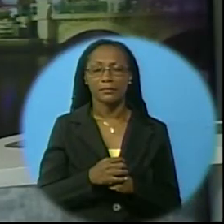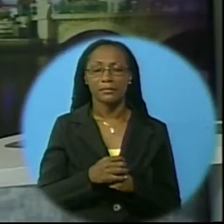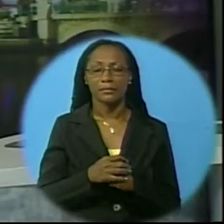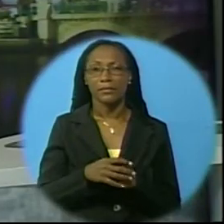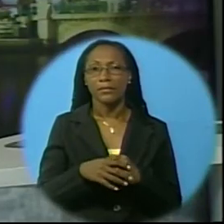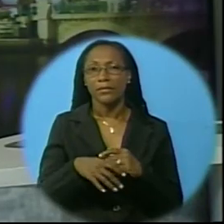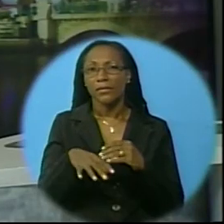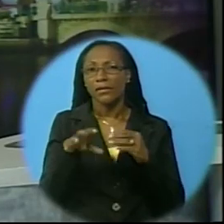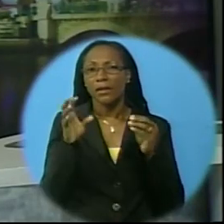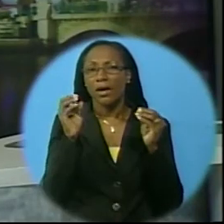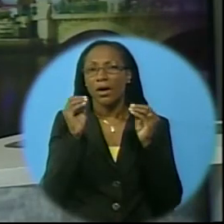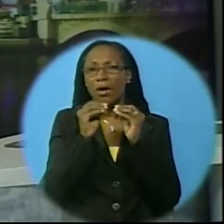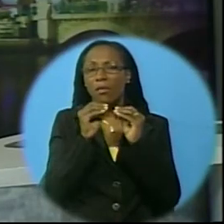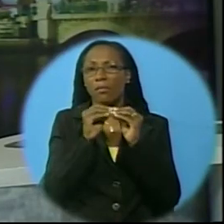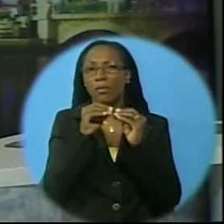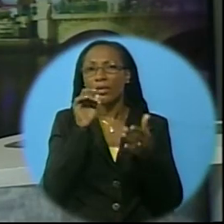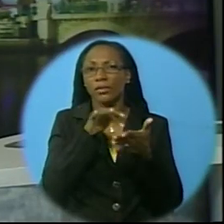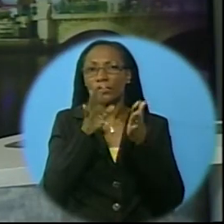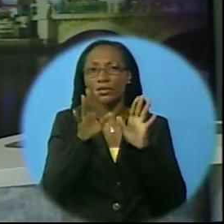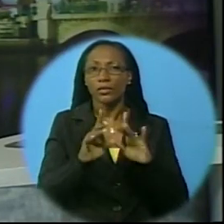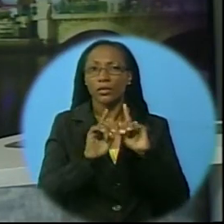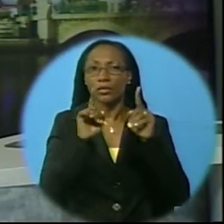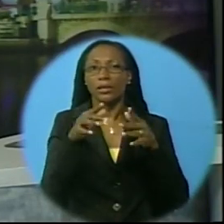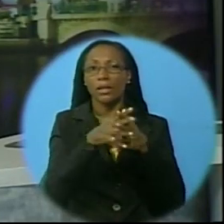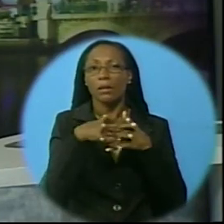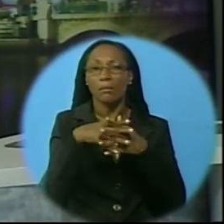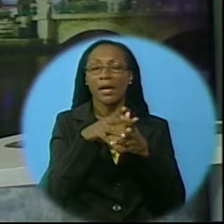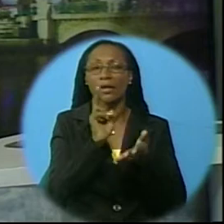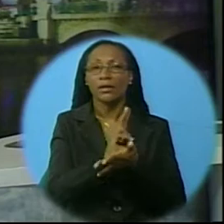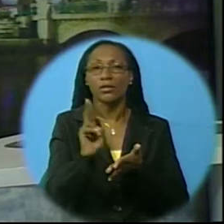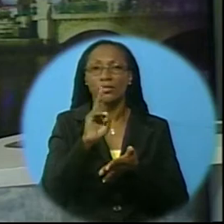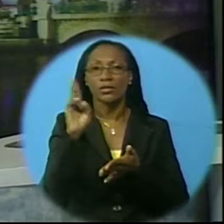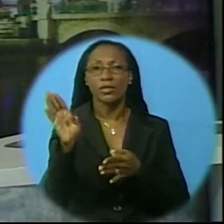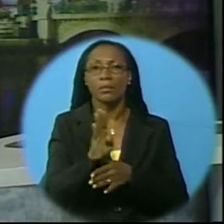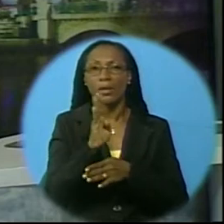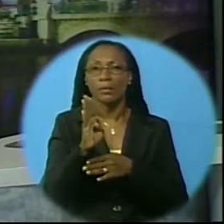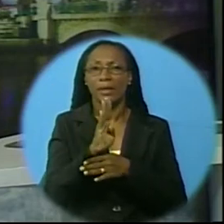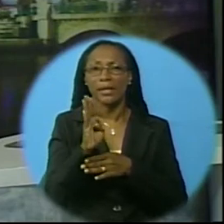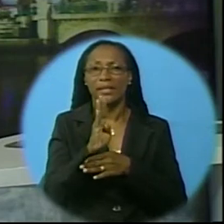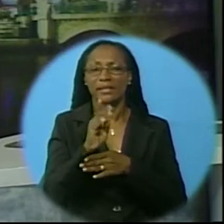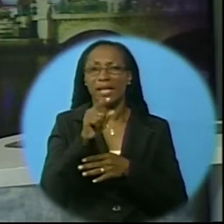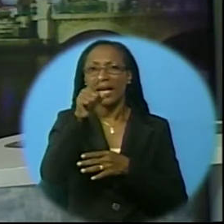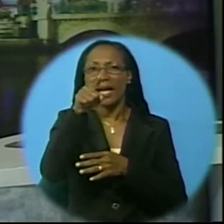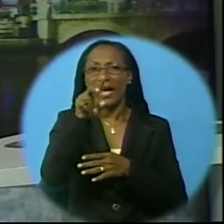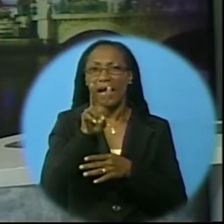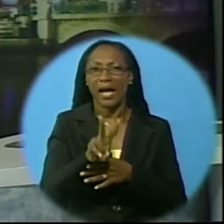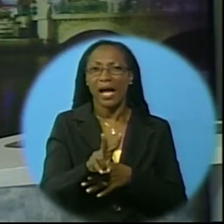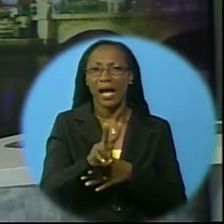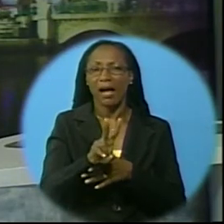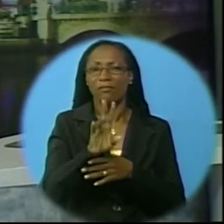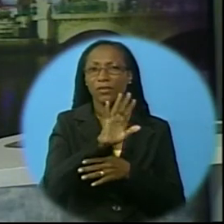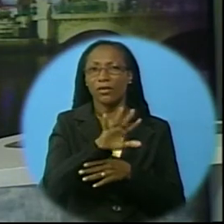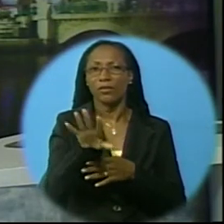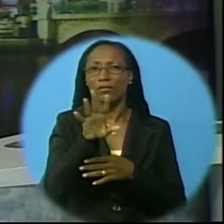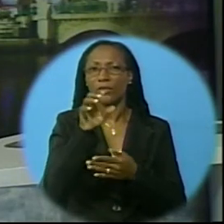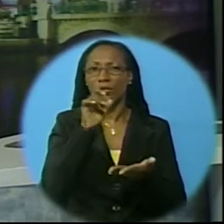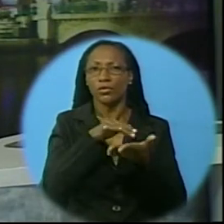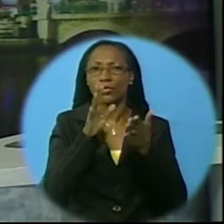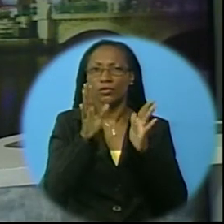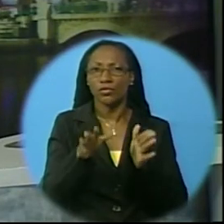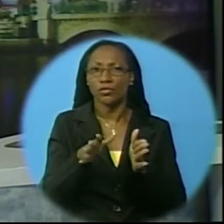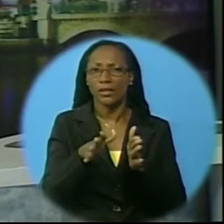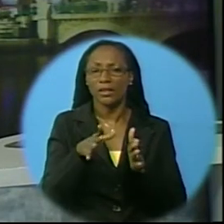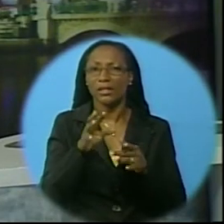The number of students at the American University of Barbados is growing, and about half of those students studying medicine there are